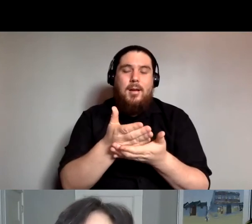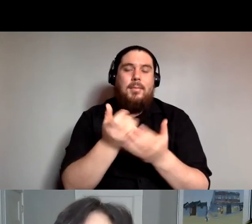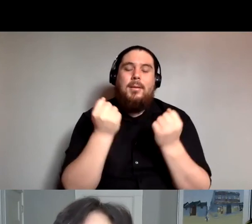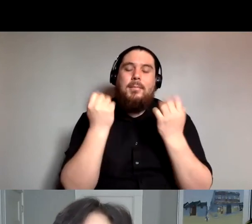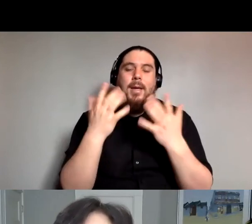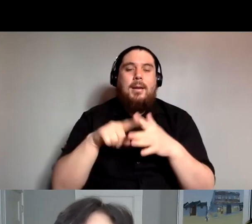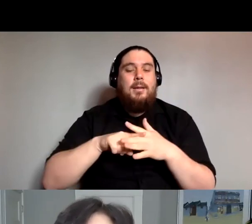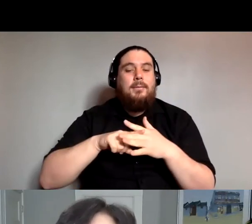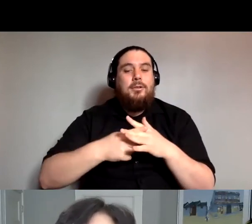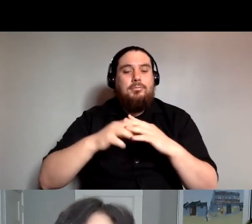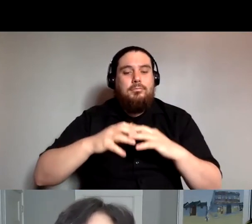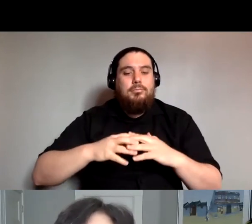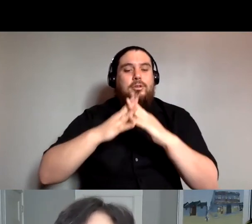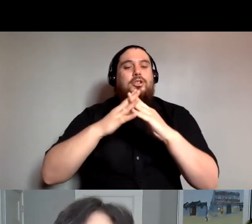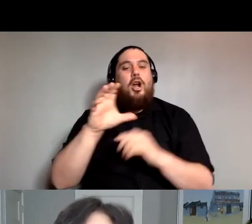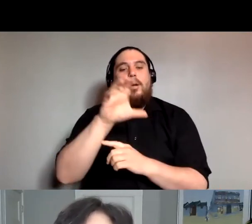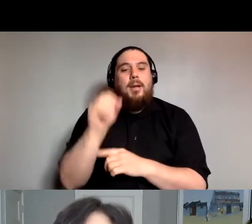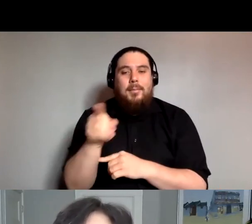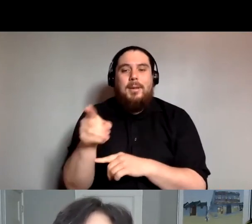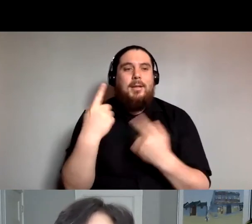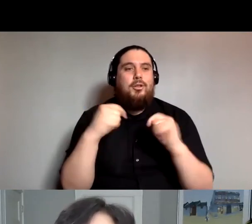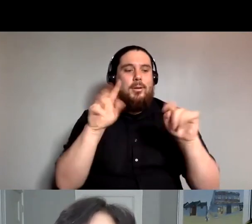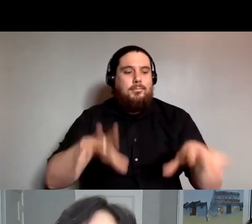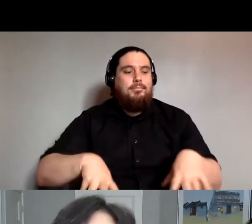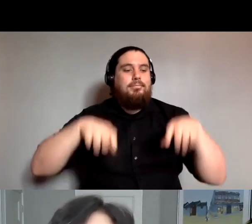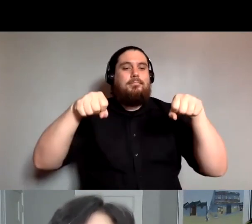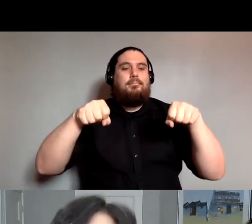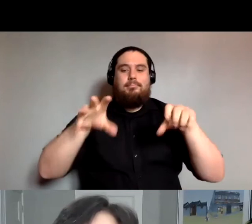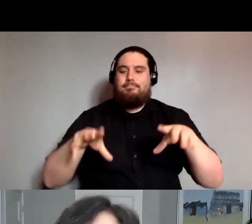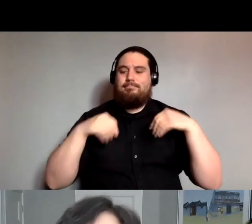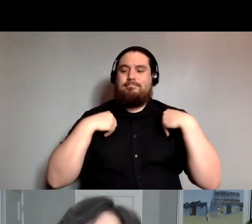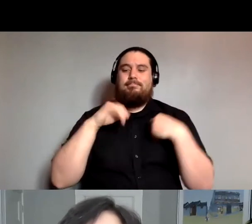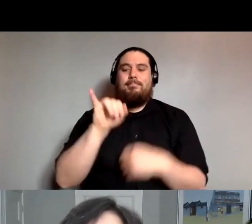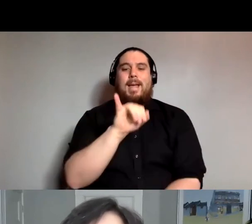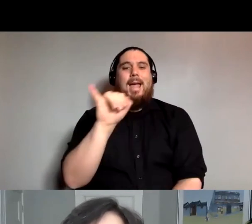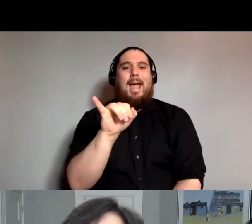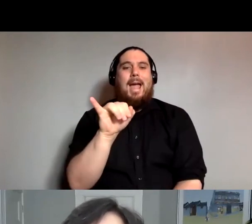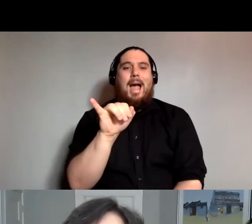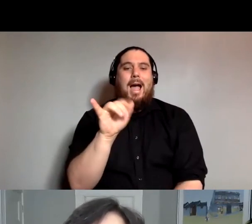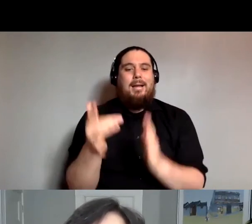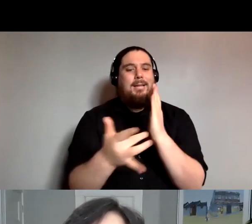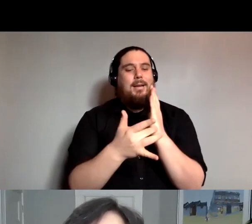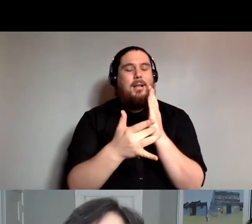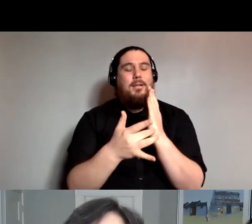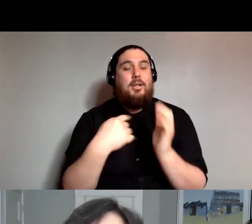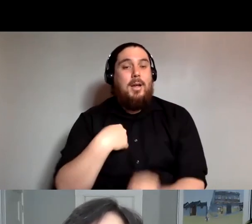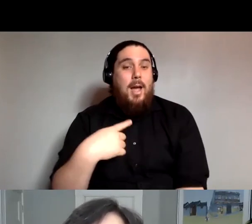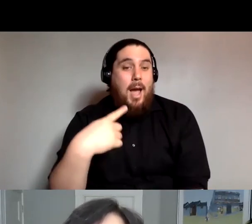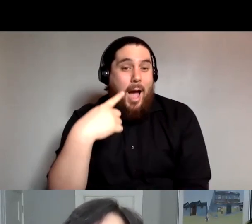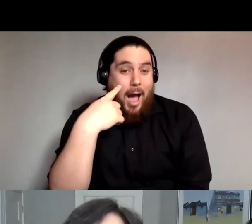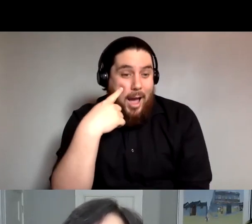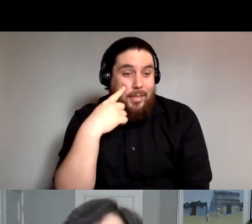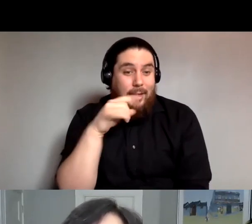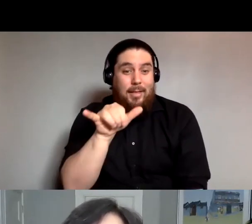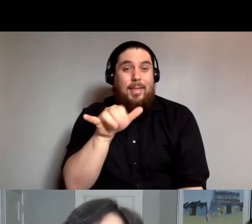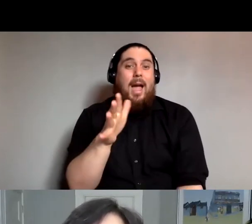to adapt or adopt AI technology and go to print, so to speak. So I think this is actually one area